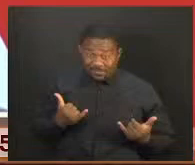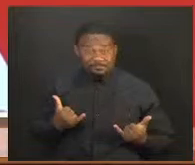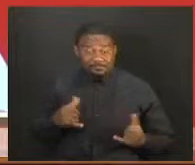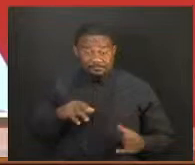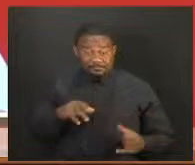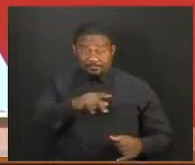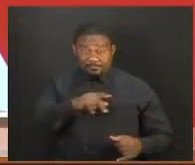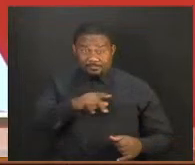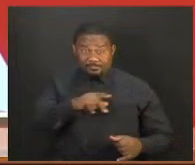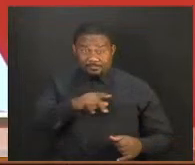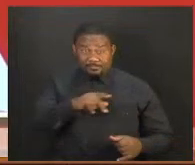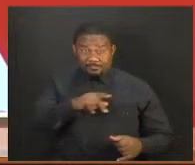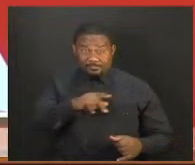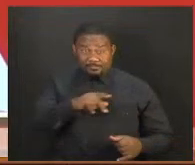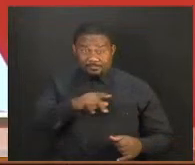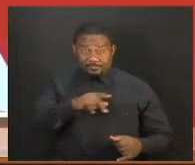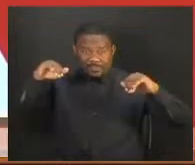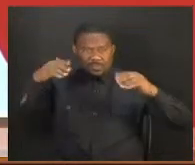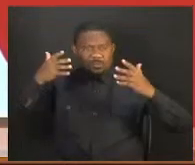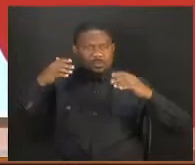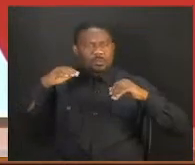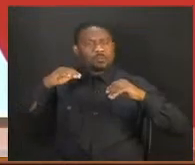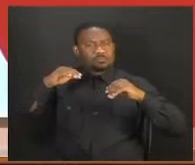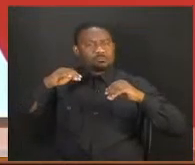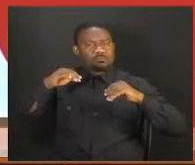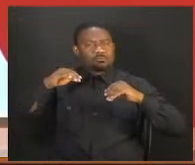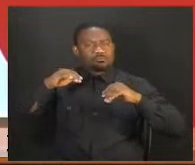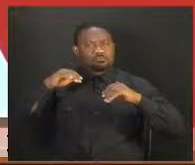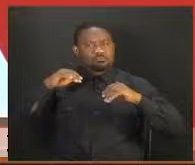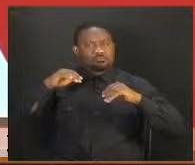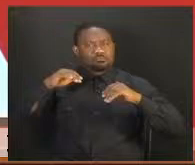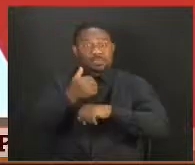was constructed in 1964.